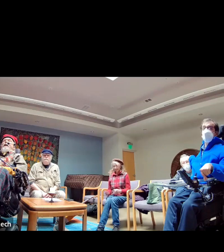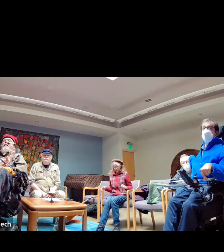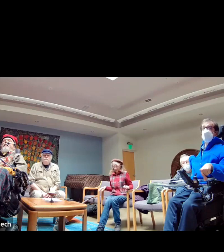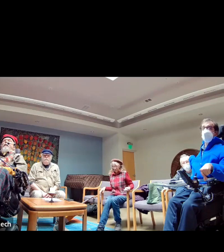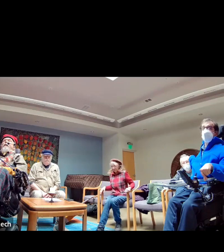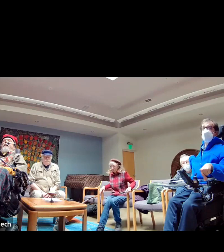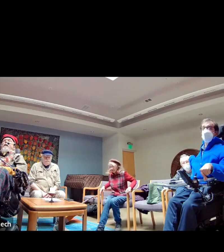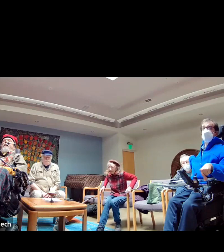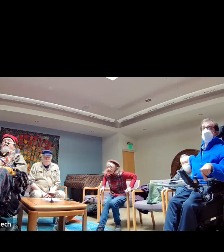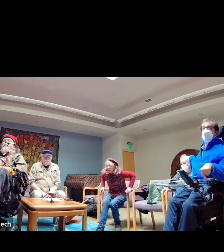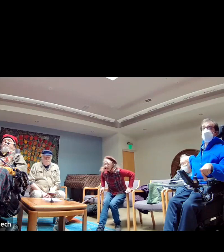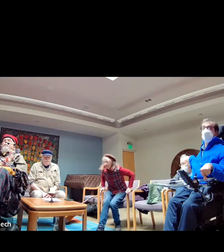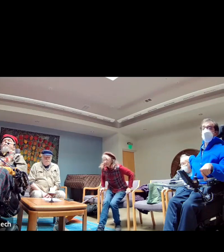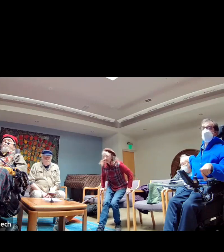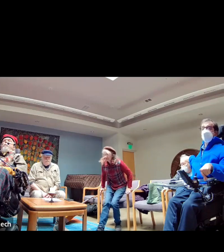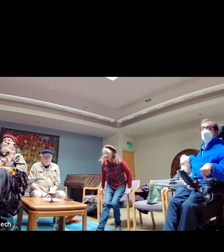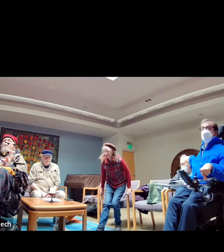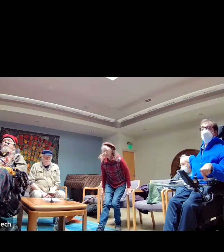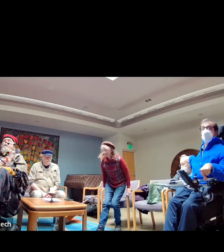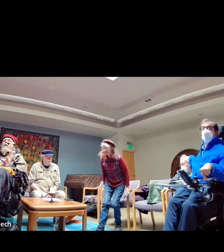lighting.